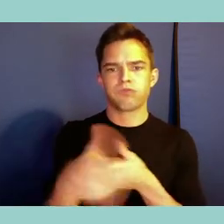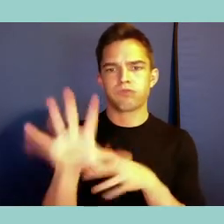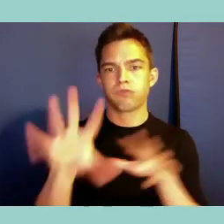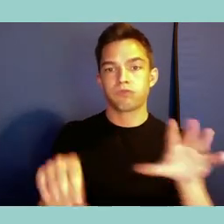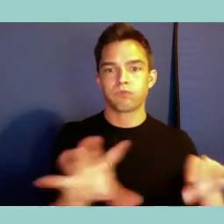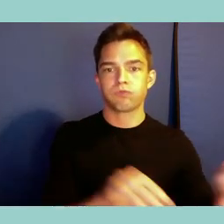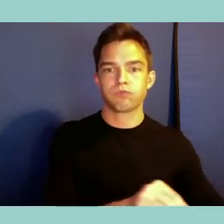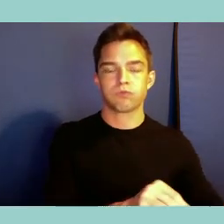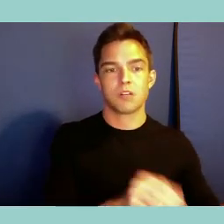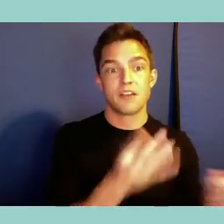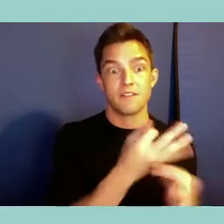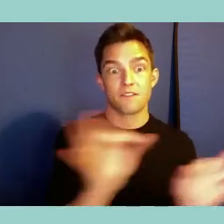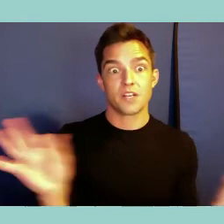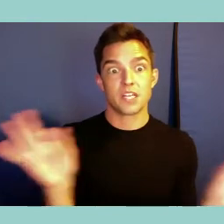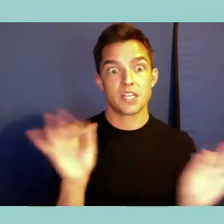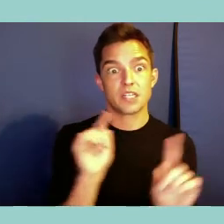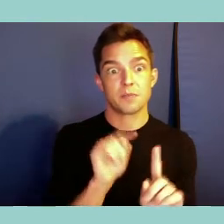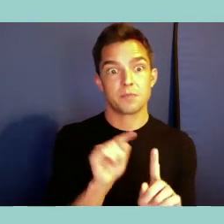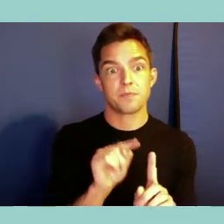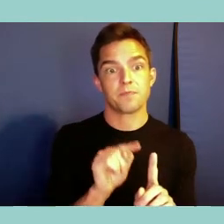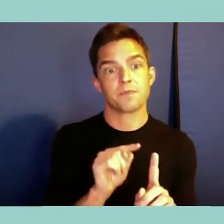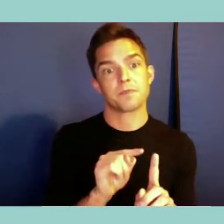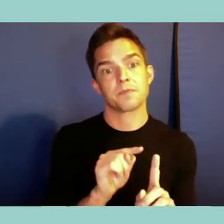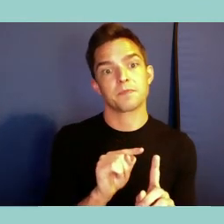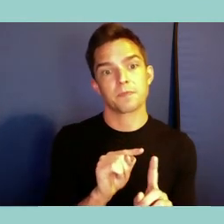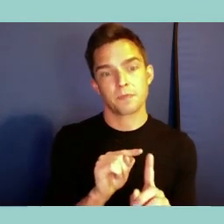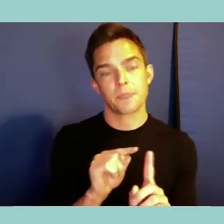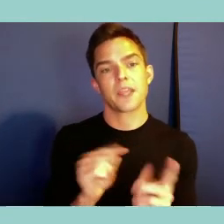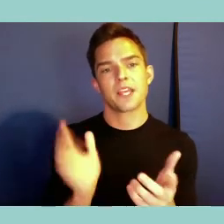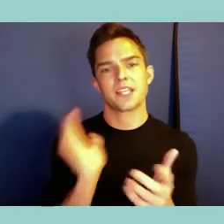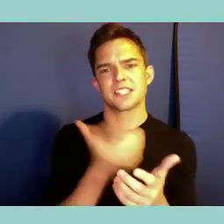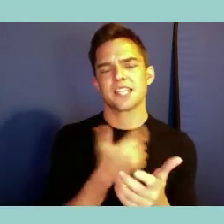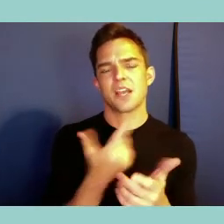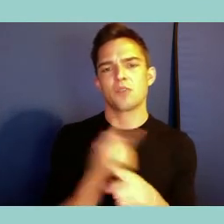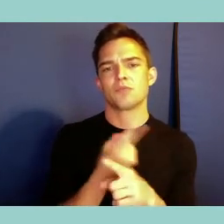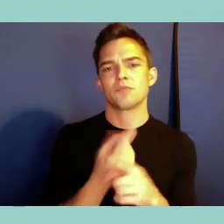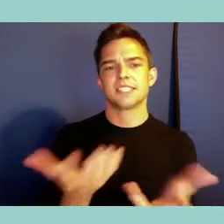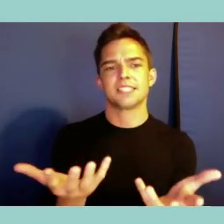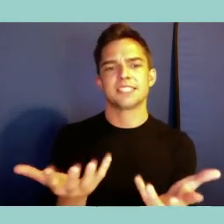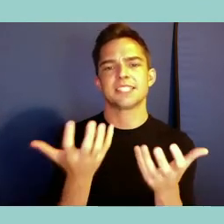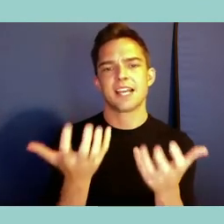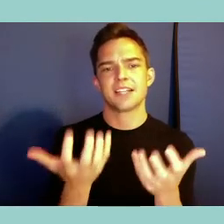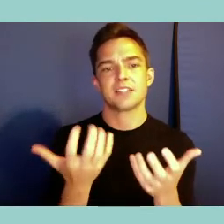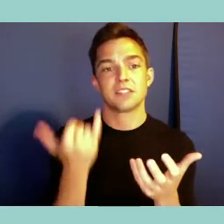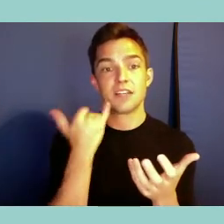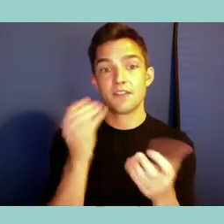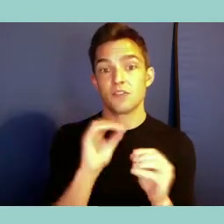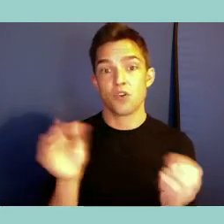Freedom is all I desire. If there's no